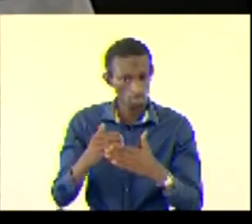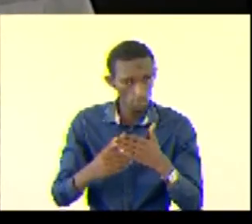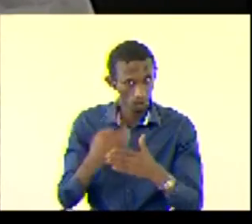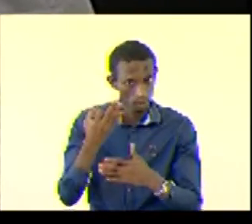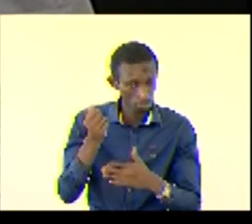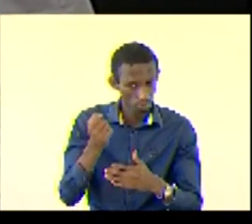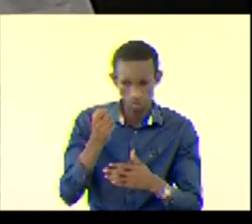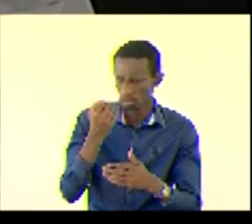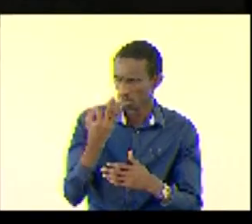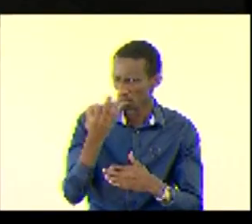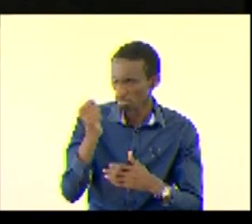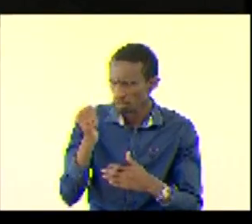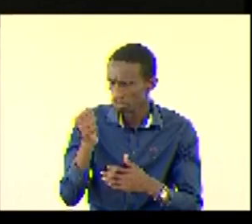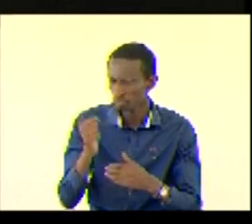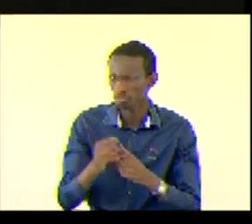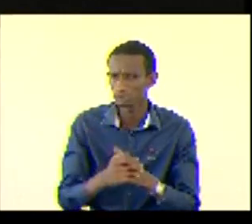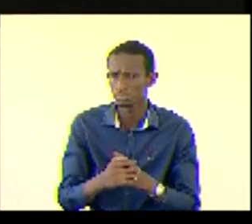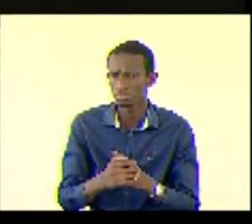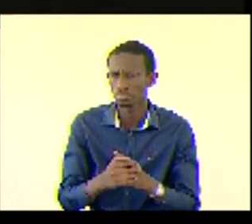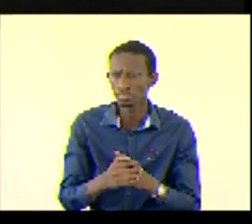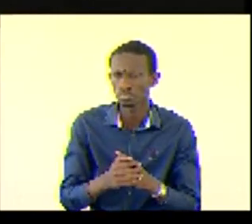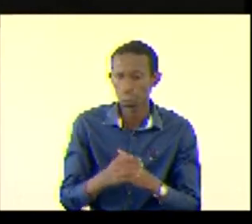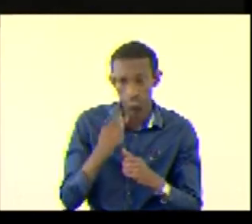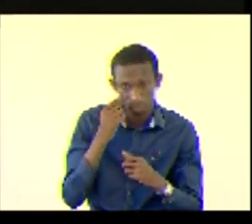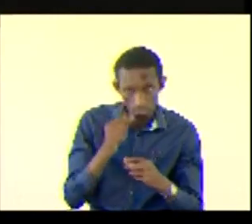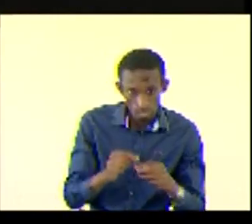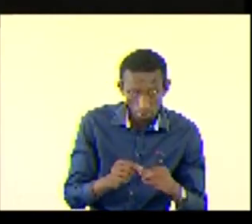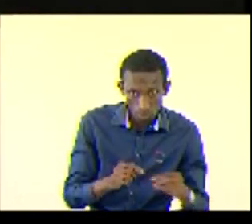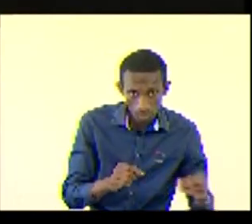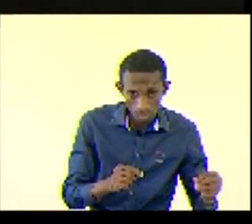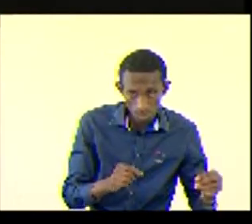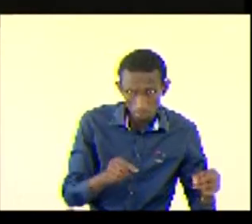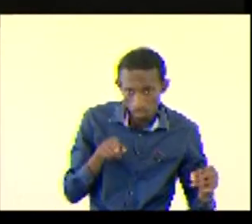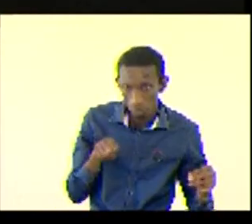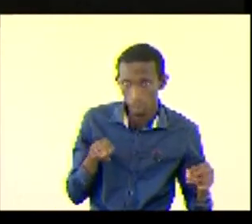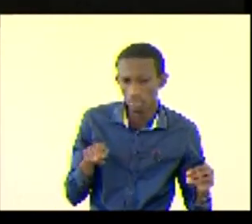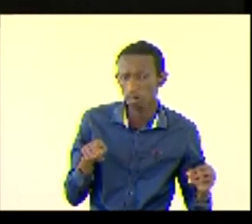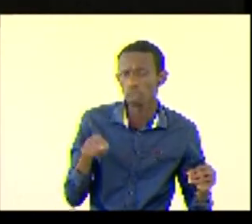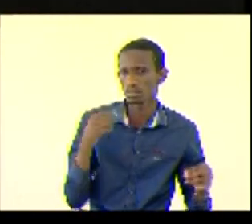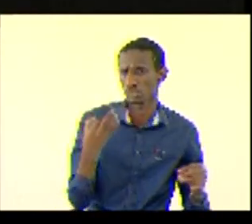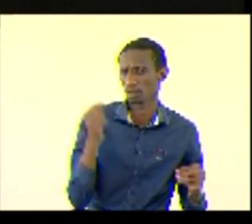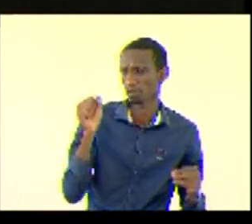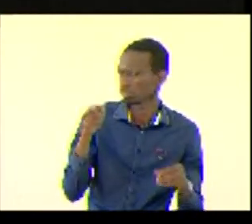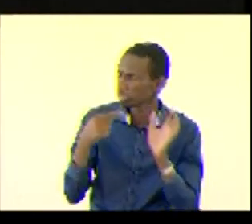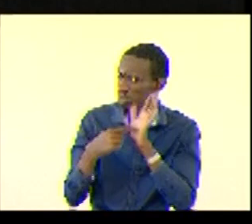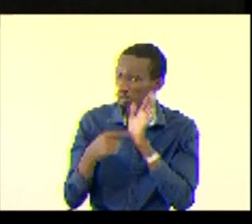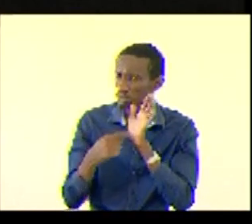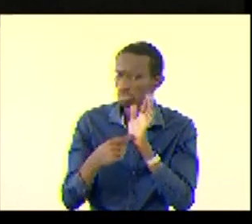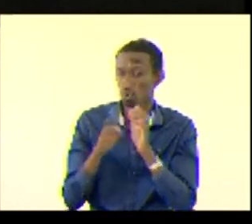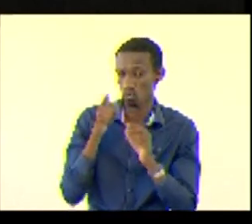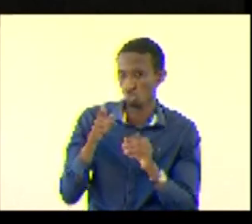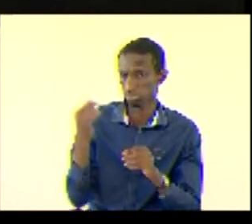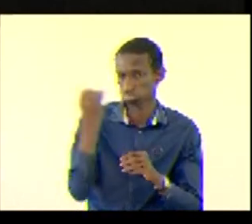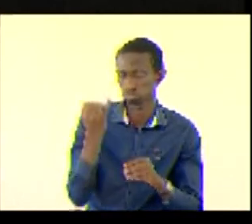is 35, this is 35 as an example. So